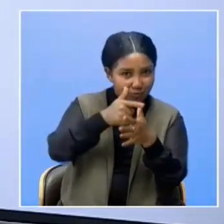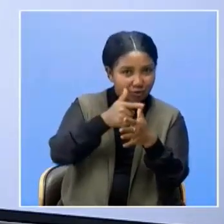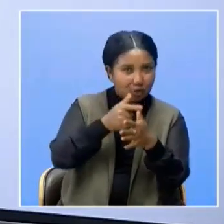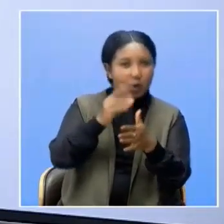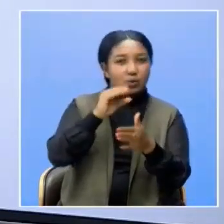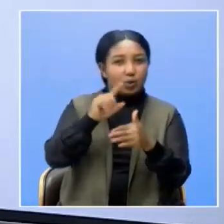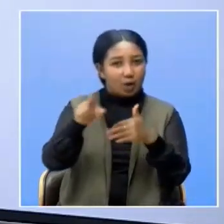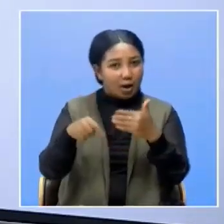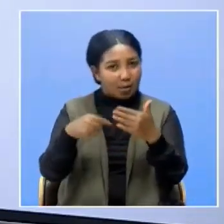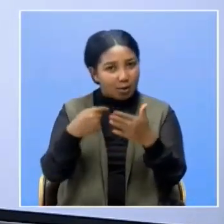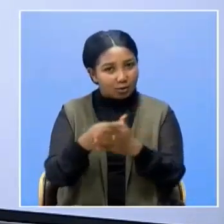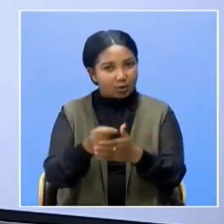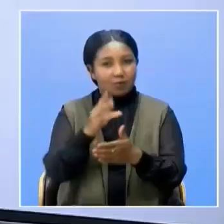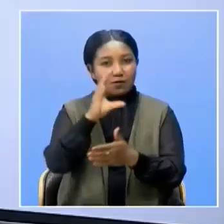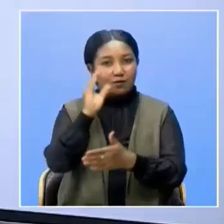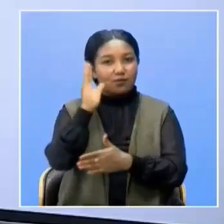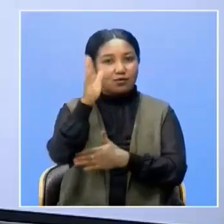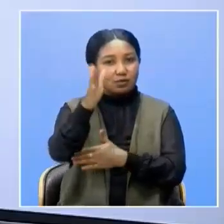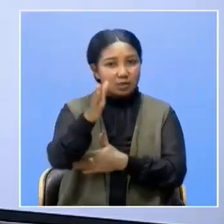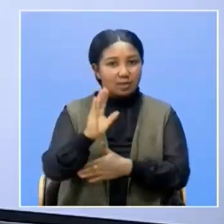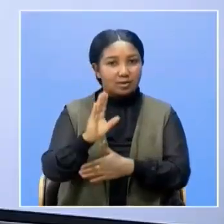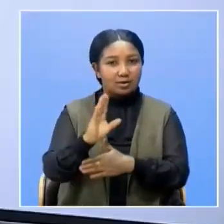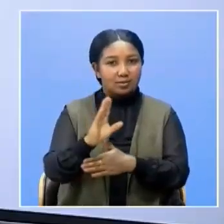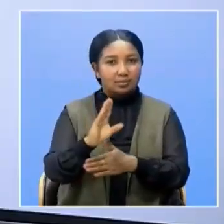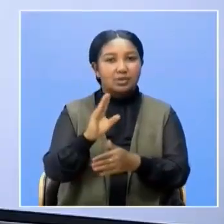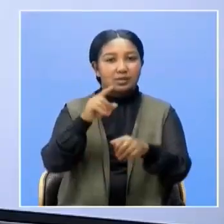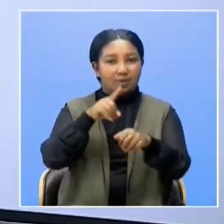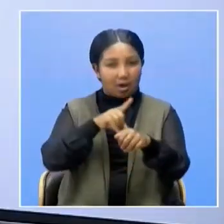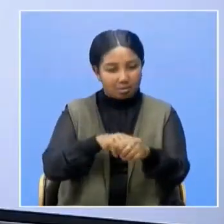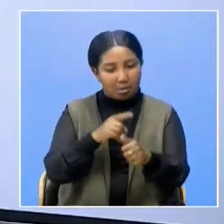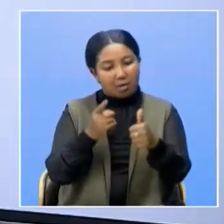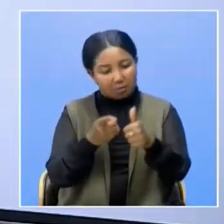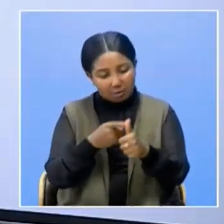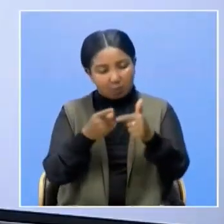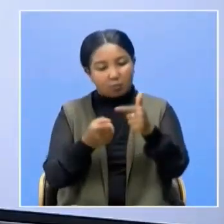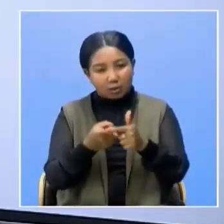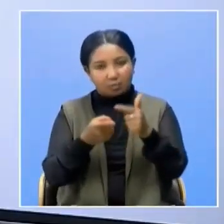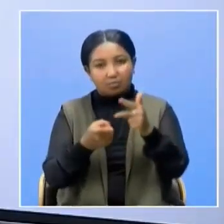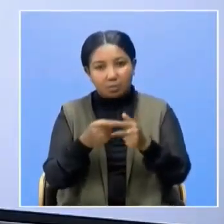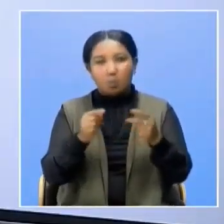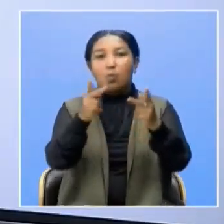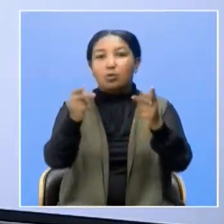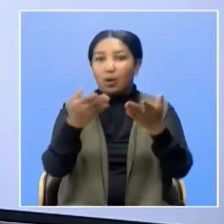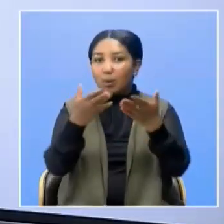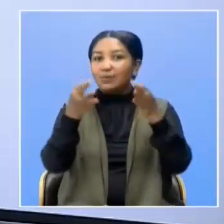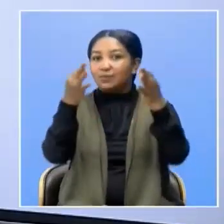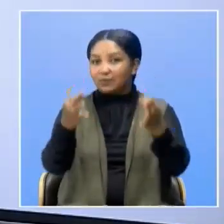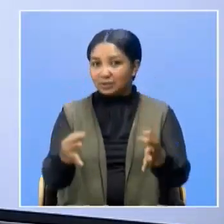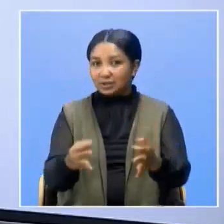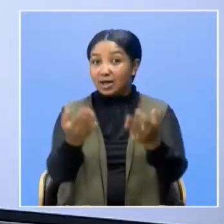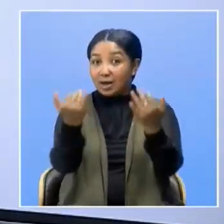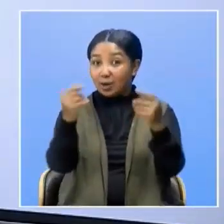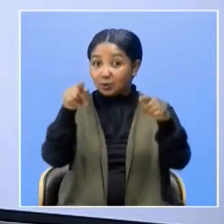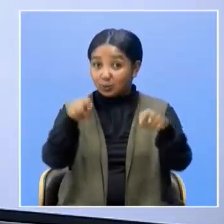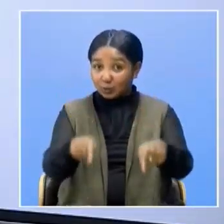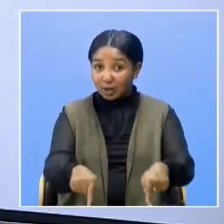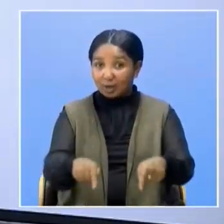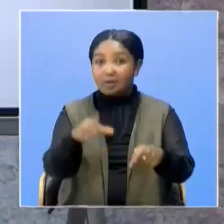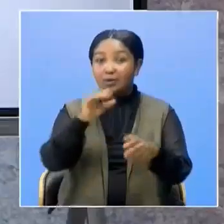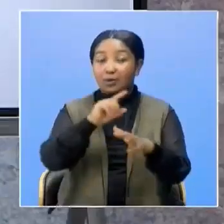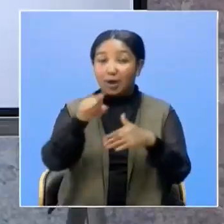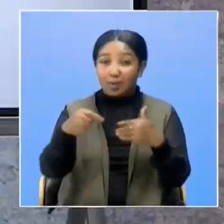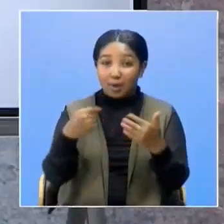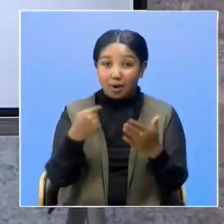talk about a future which is fixed by a time and place. Very good. Now today we are going to talk